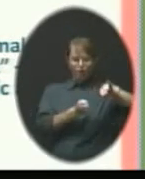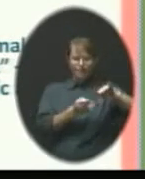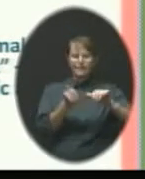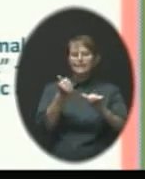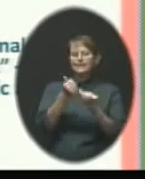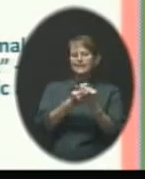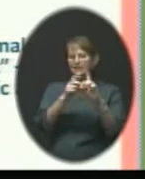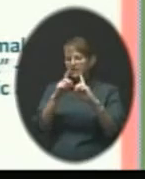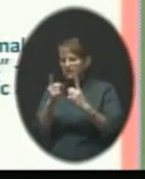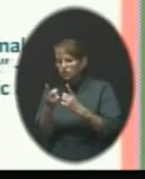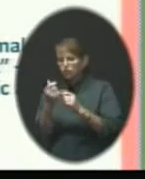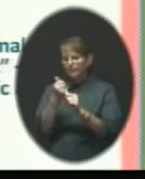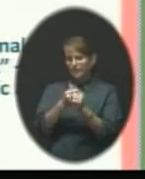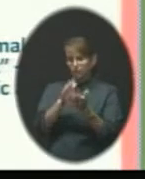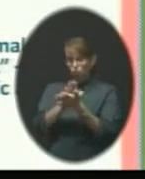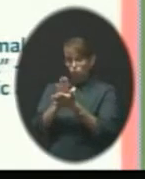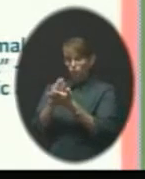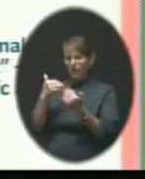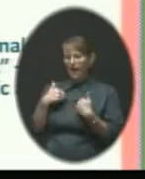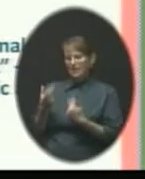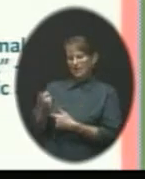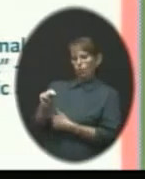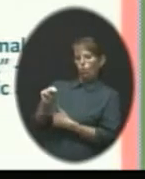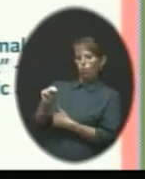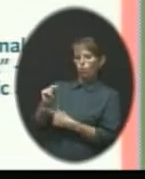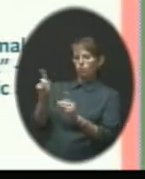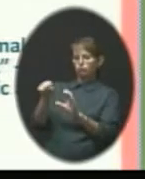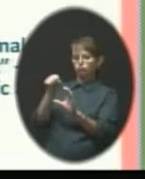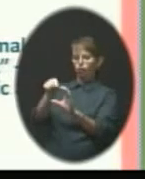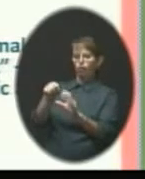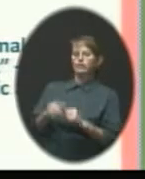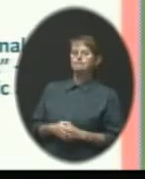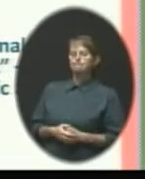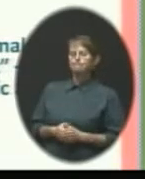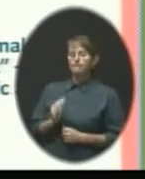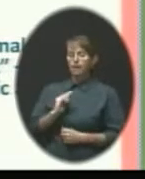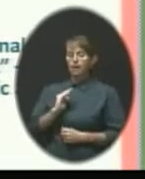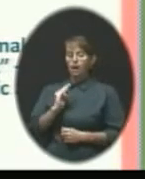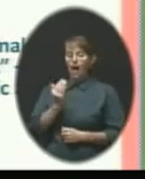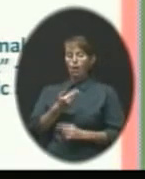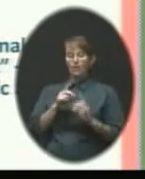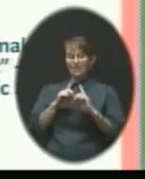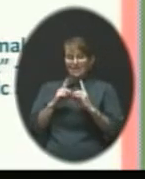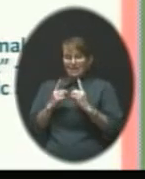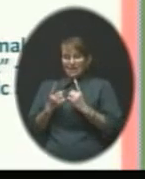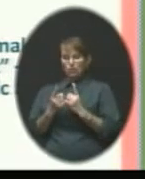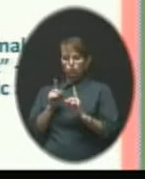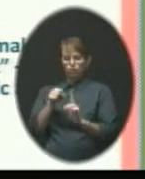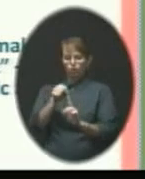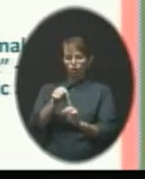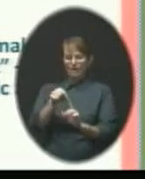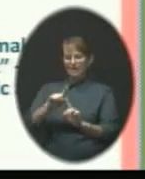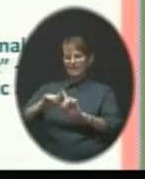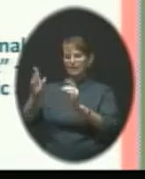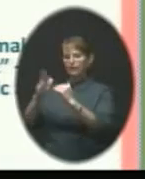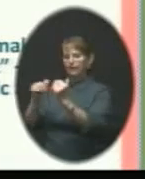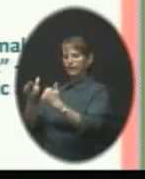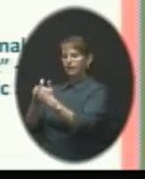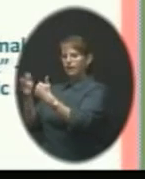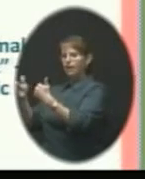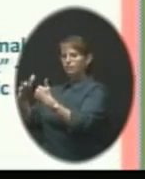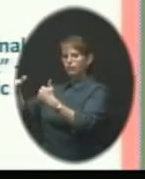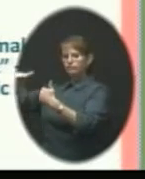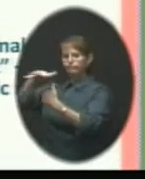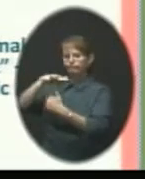their own target. So as a district, our target is different than our neighboring districts. They're different from others across